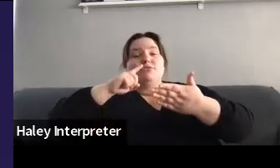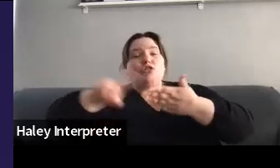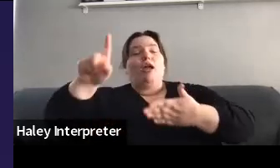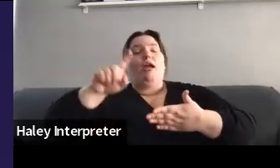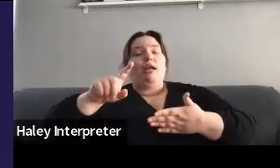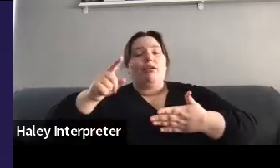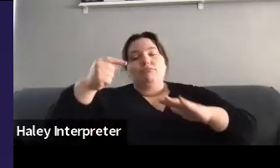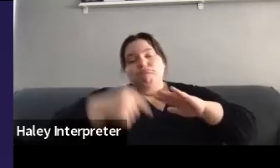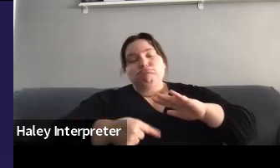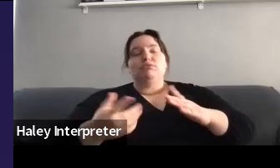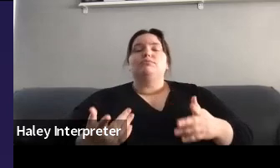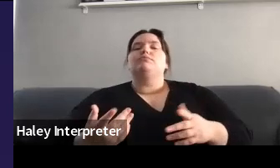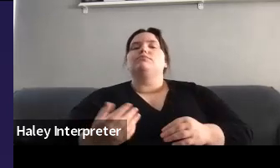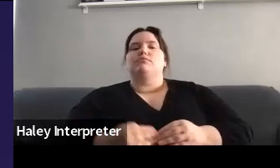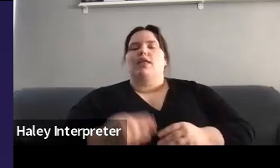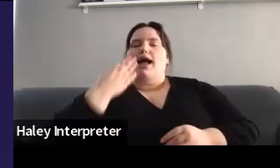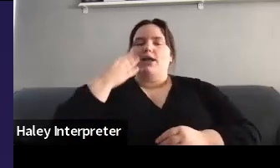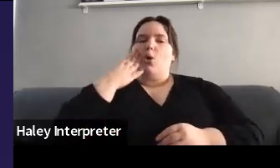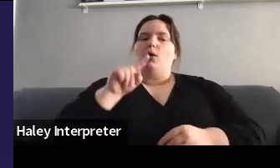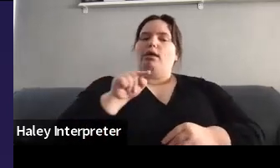know they are